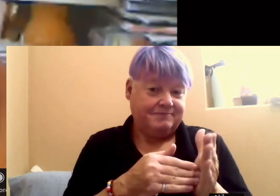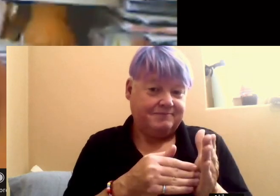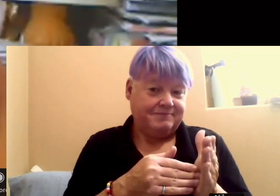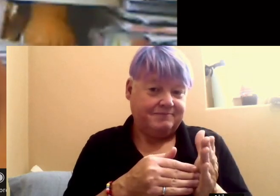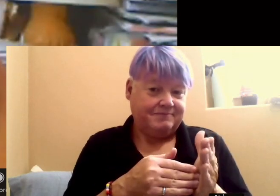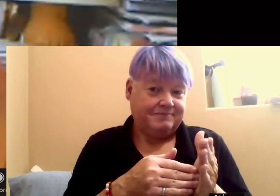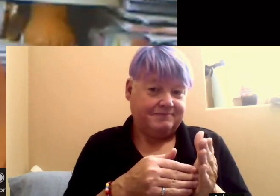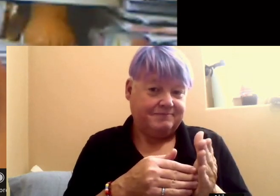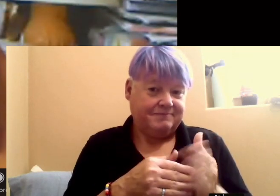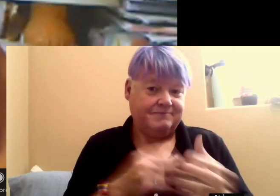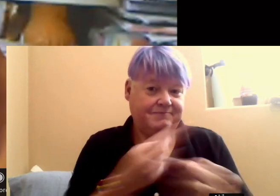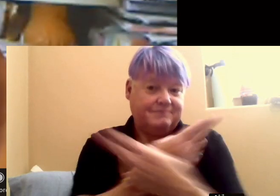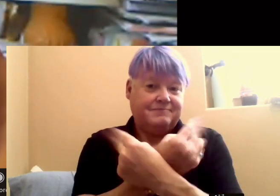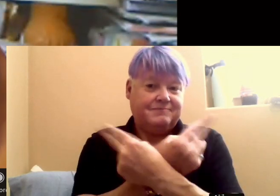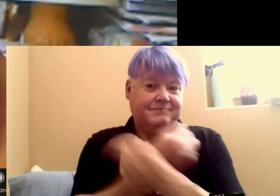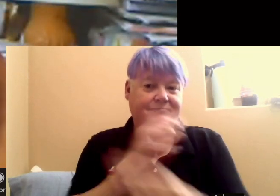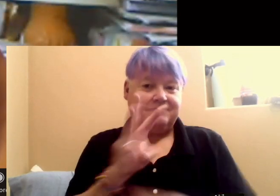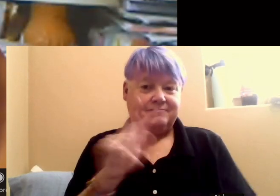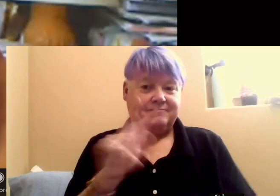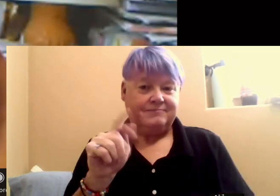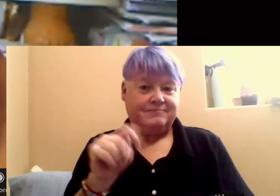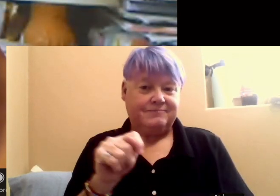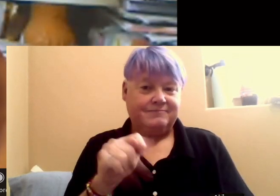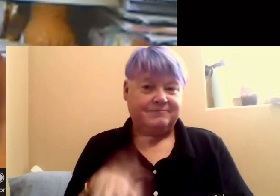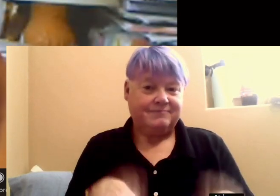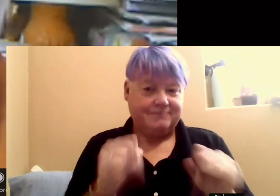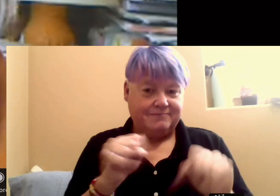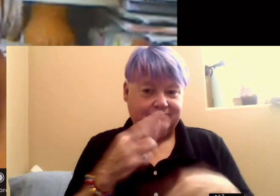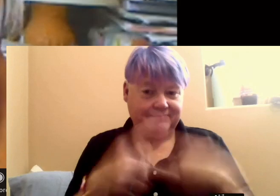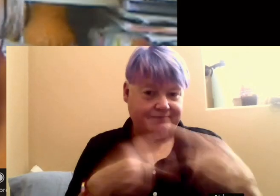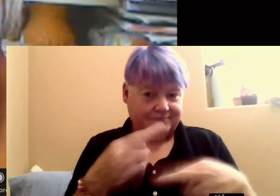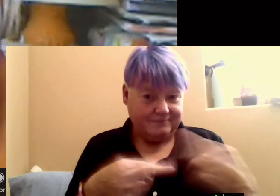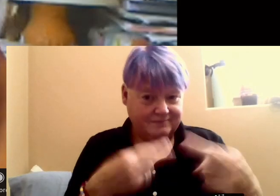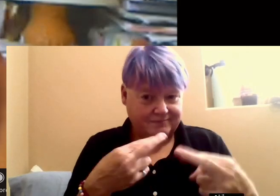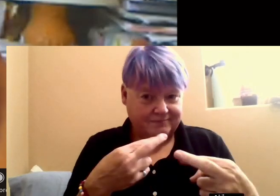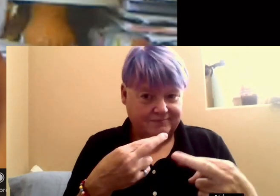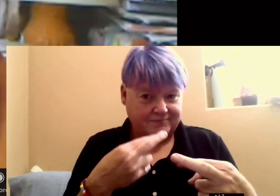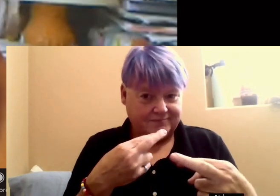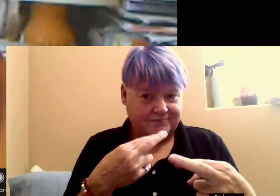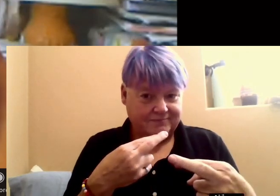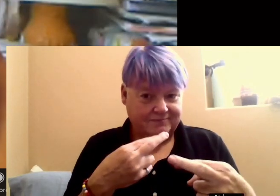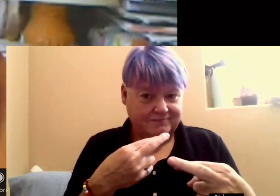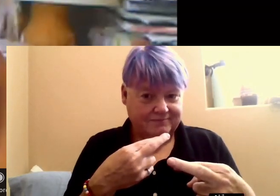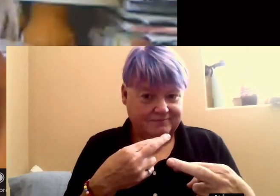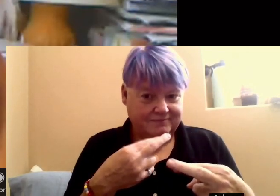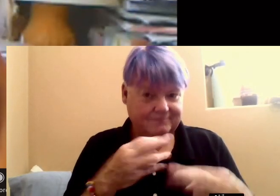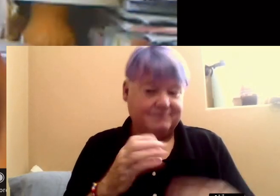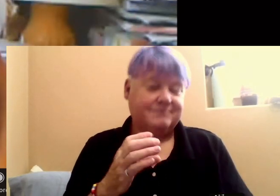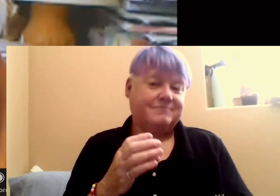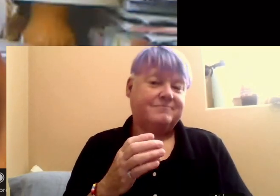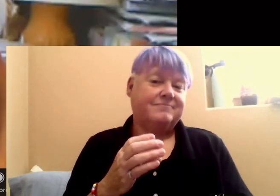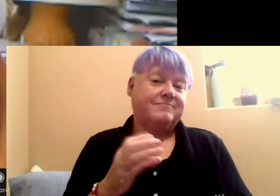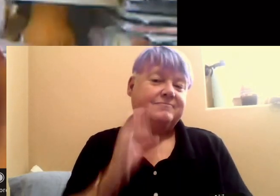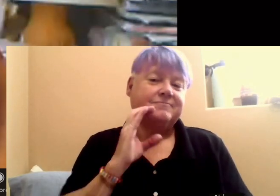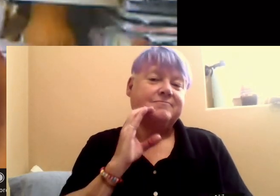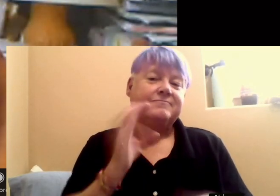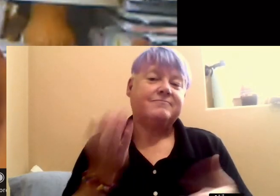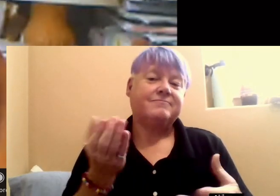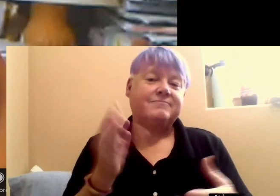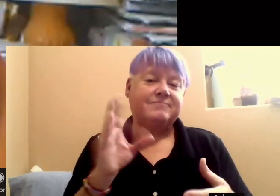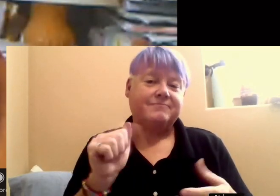And Bunnywit in this book takes the role of either the Greek chorus or Cassandra. I'm not sure which in any case.